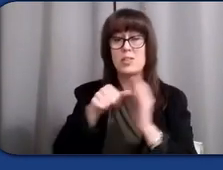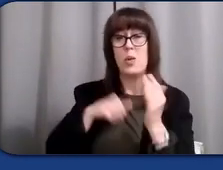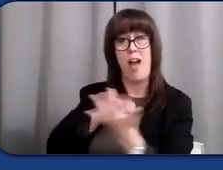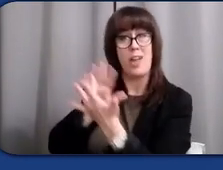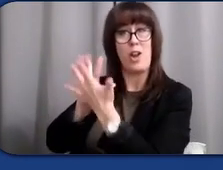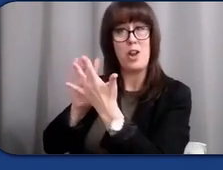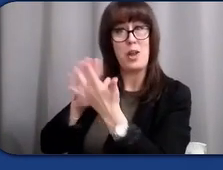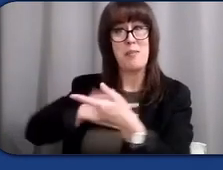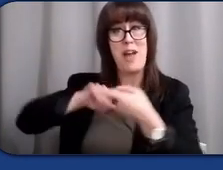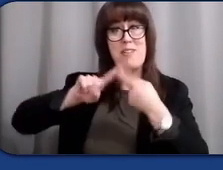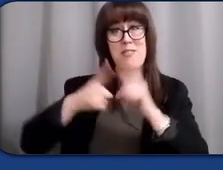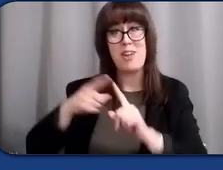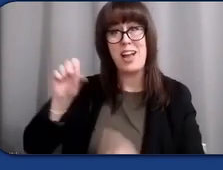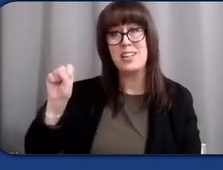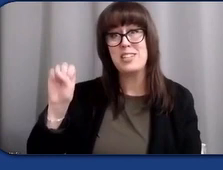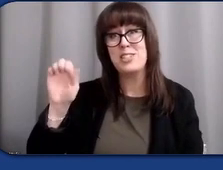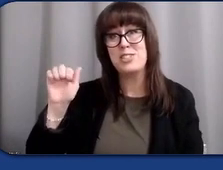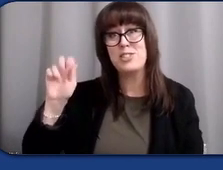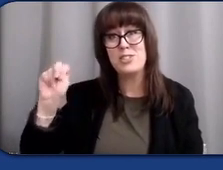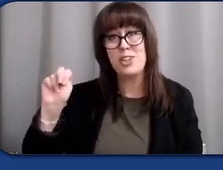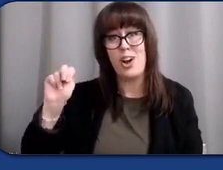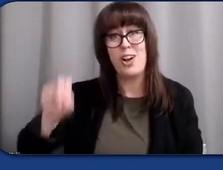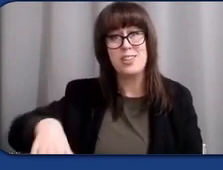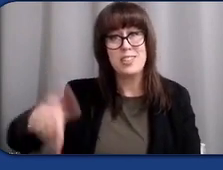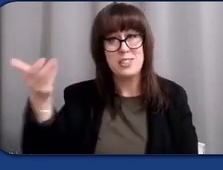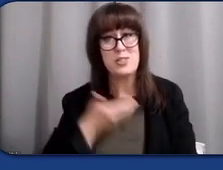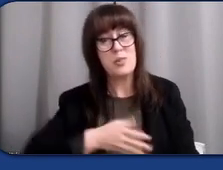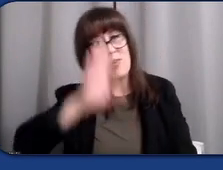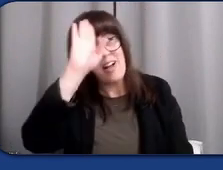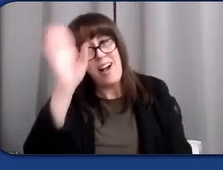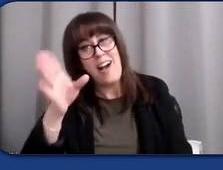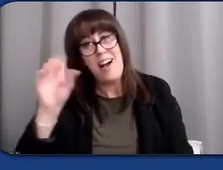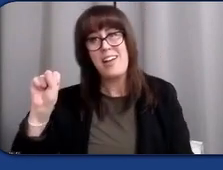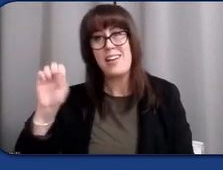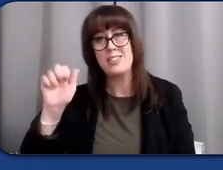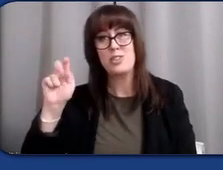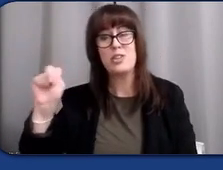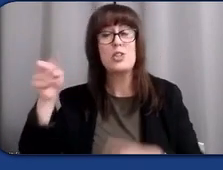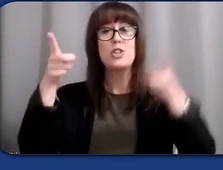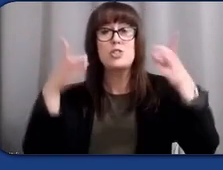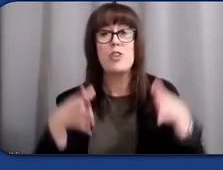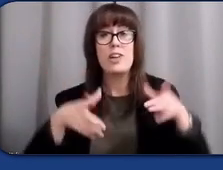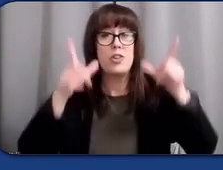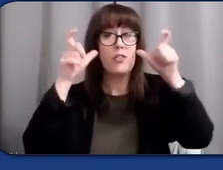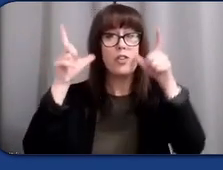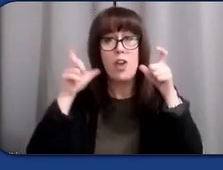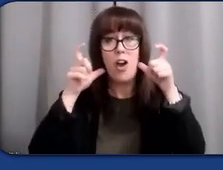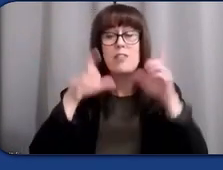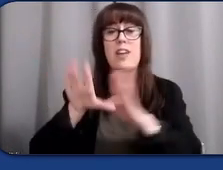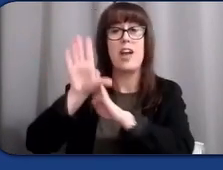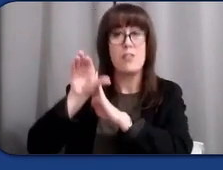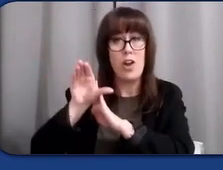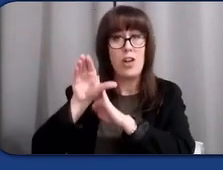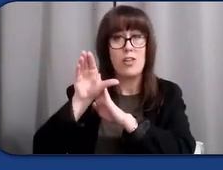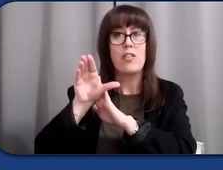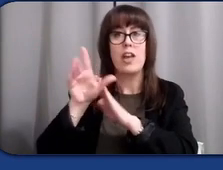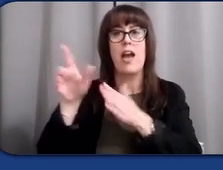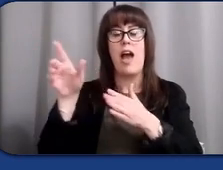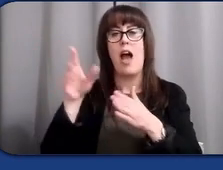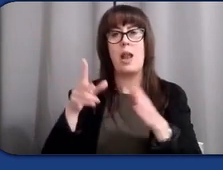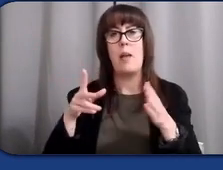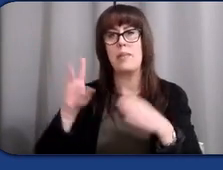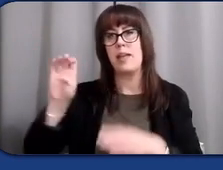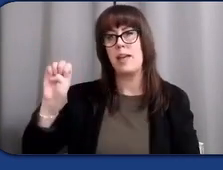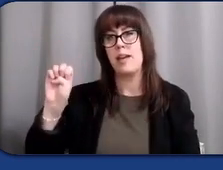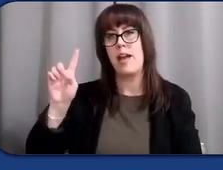Sean, go ahead and introduce yourself. Hi, everybody. I'm Sean McLaughlin, director of photography and editor of Bullets to Books. Andy